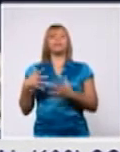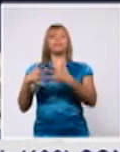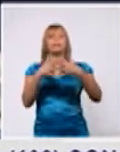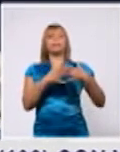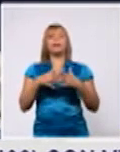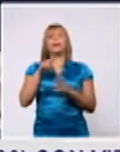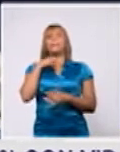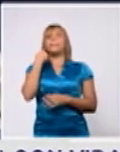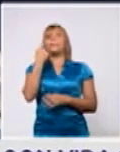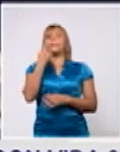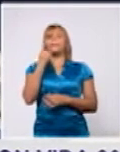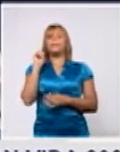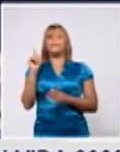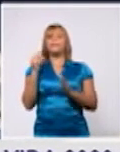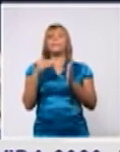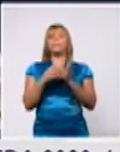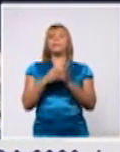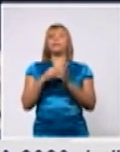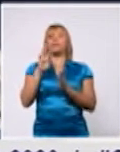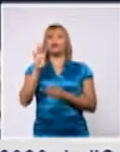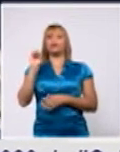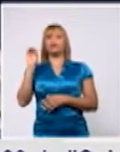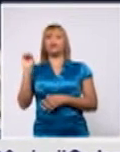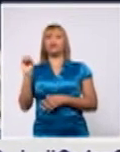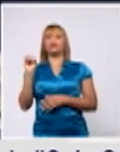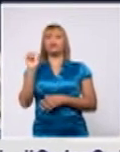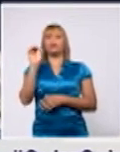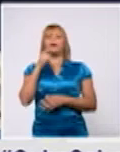4,823,000 cases, and more importantly,